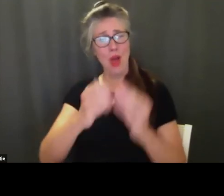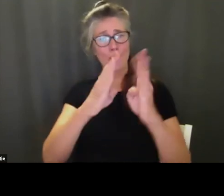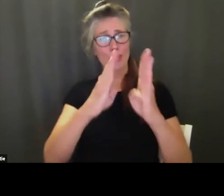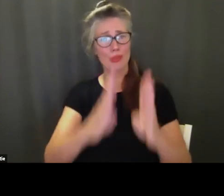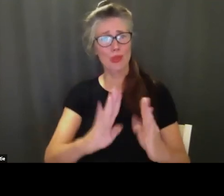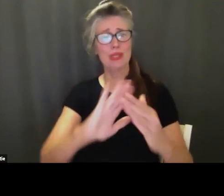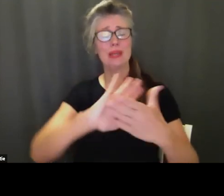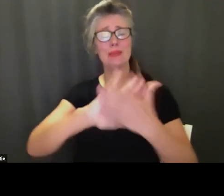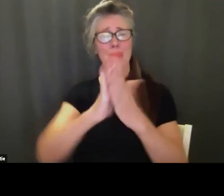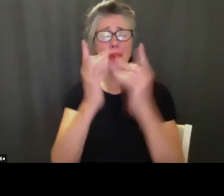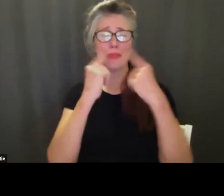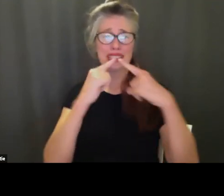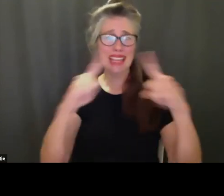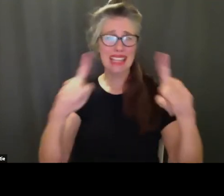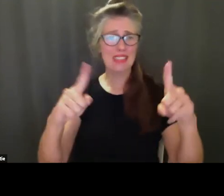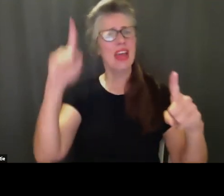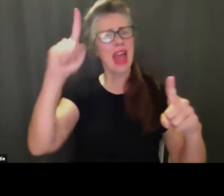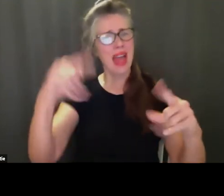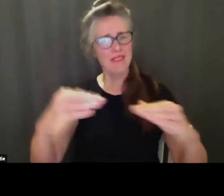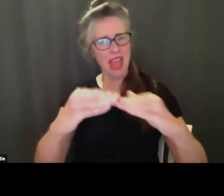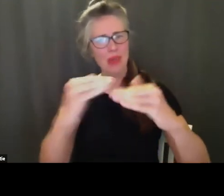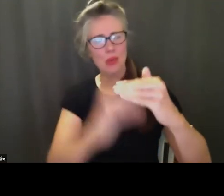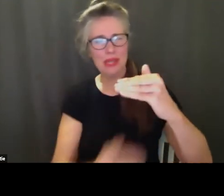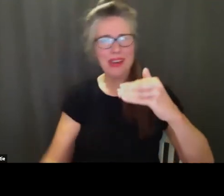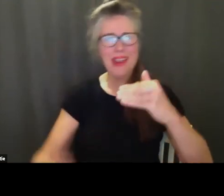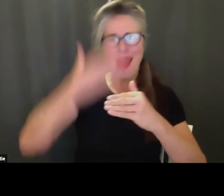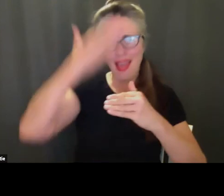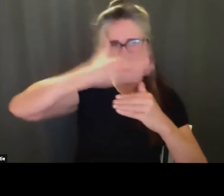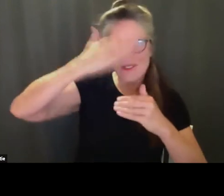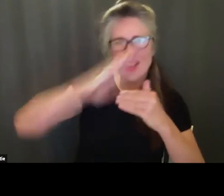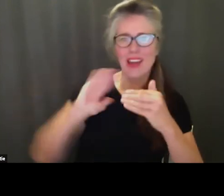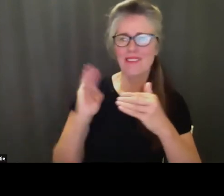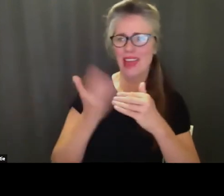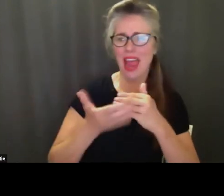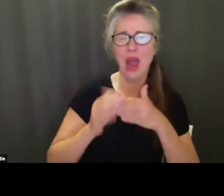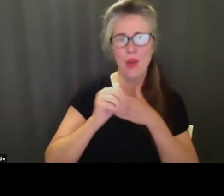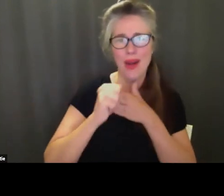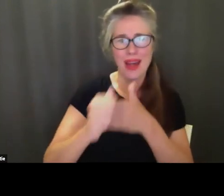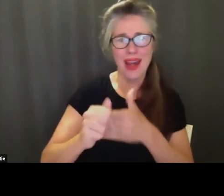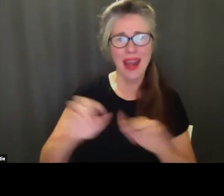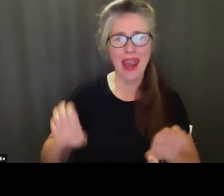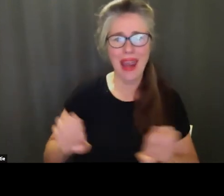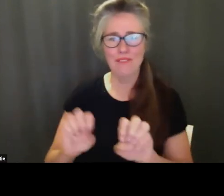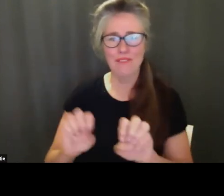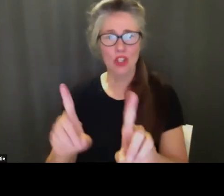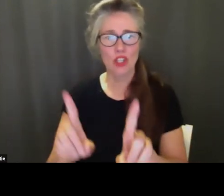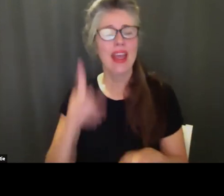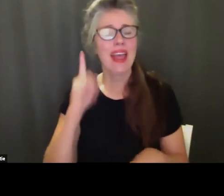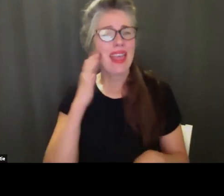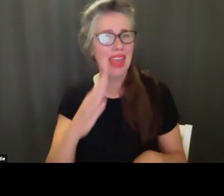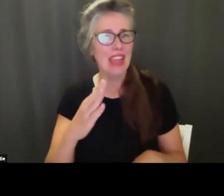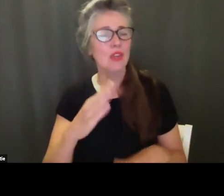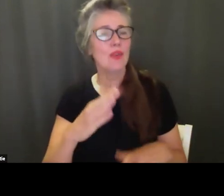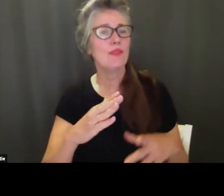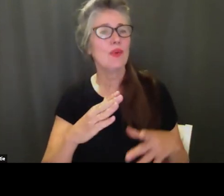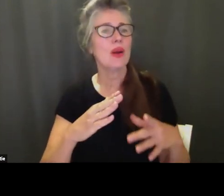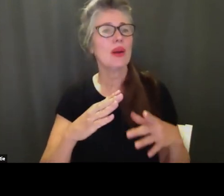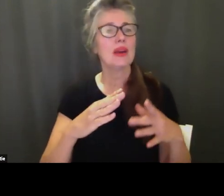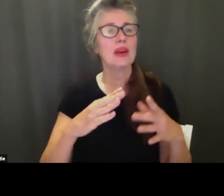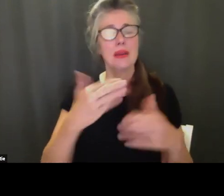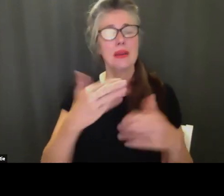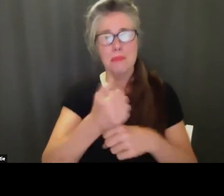equity at the forefront of our efforts. We appreciate you all taking the steps towards making the school more